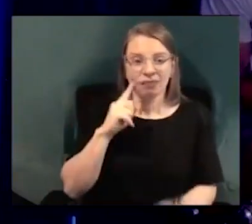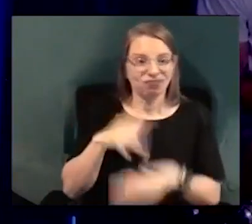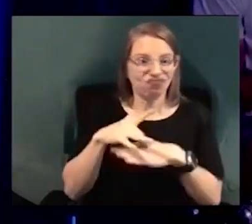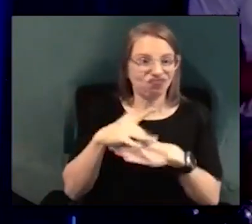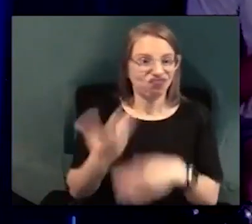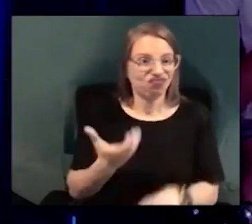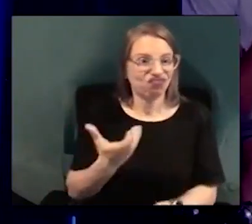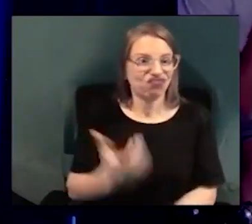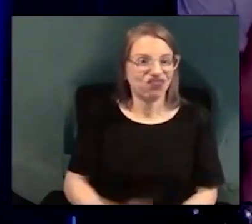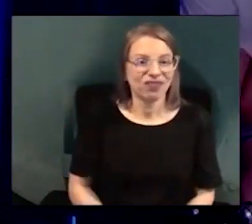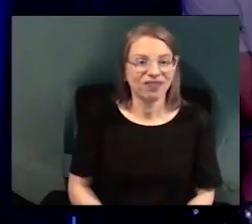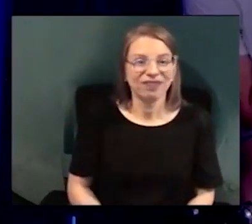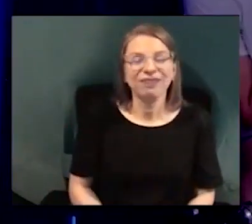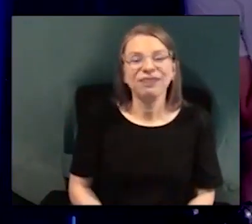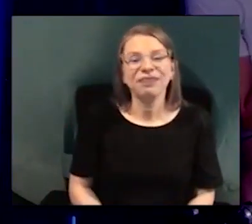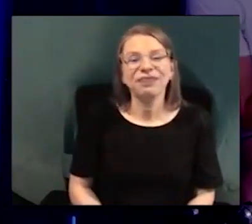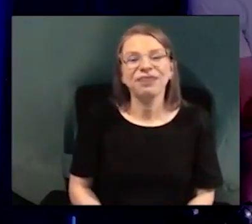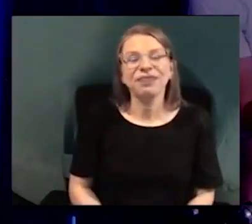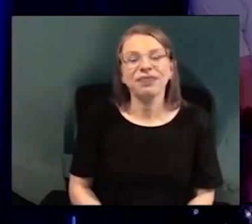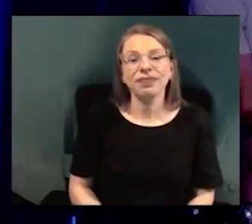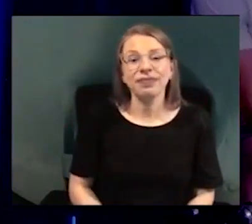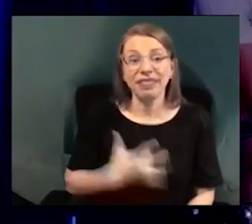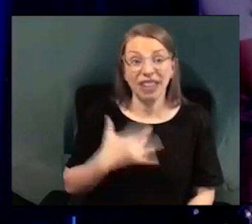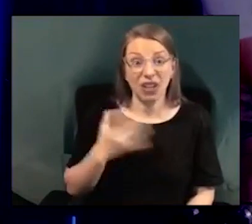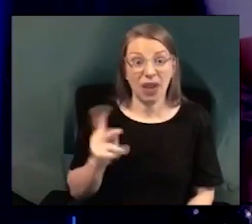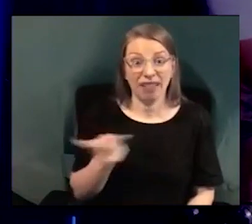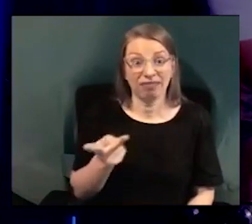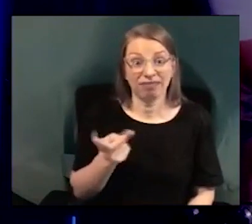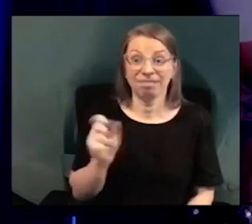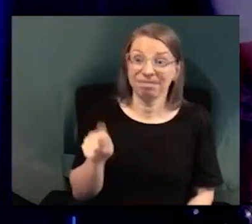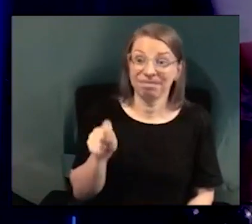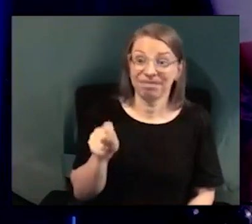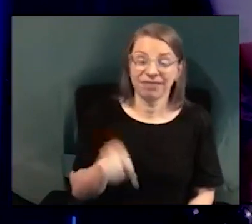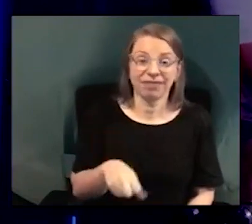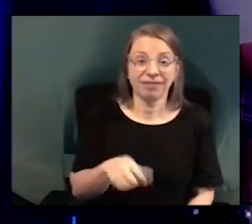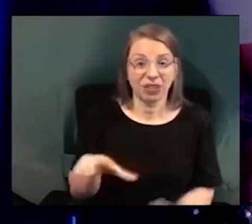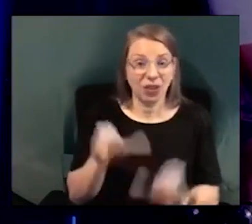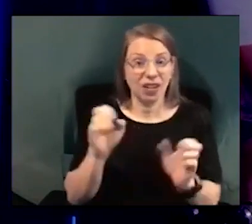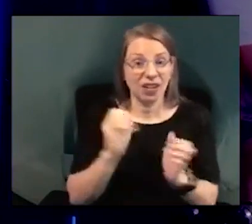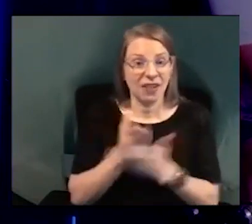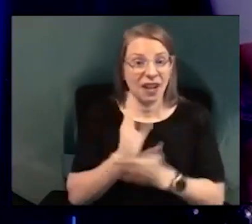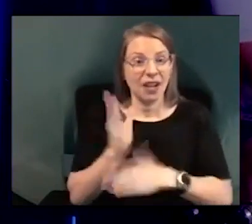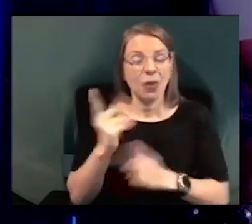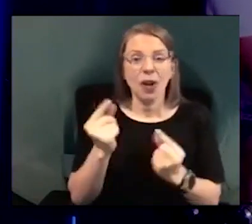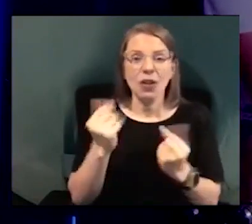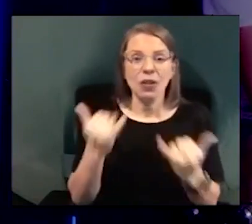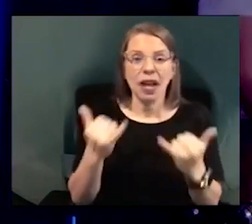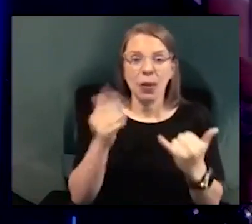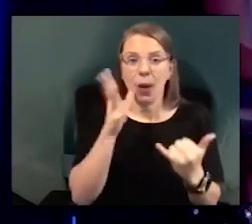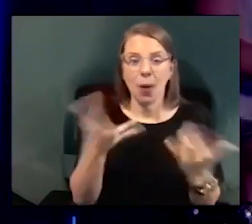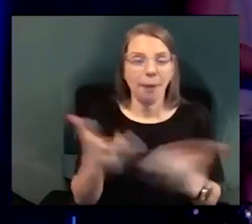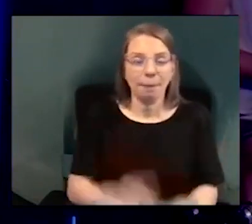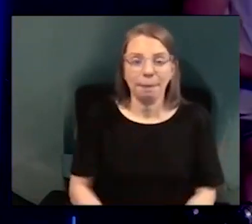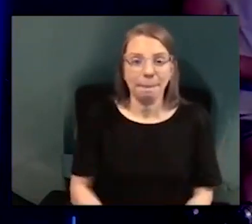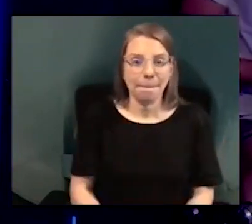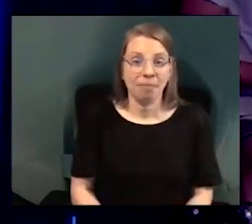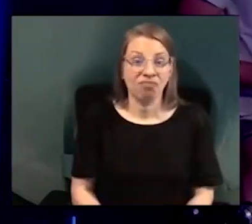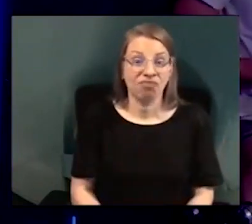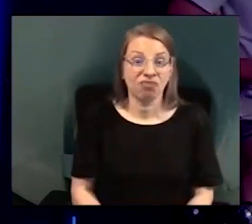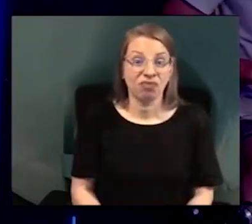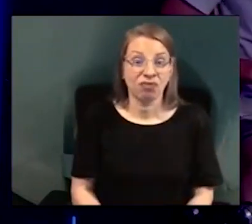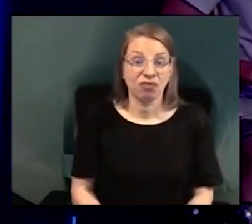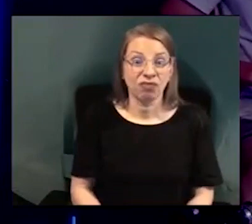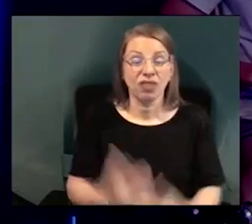Final thoughts, you guys? Anything? You guys both feeling okay? Yeah. All right, doing all right. Good deal. What are you going to go do today? I have to go to the